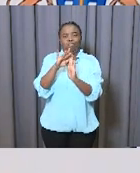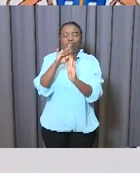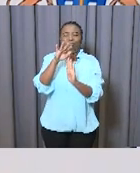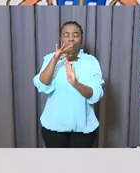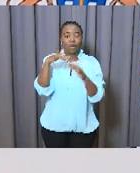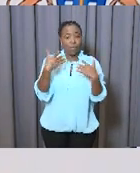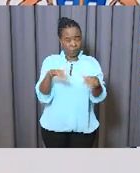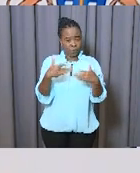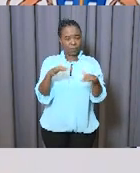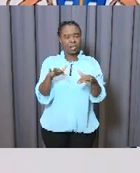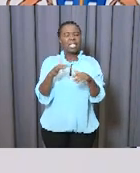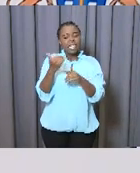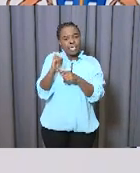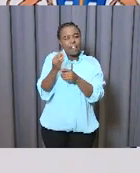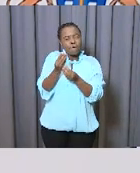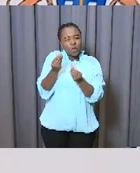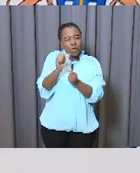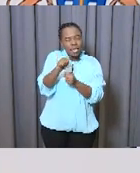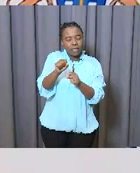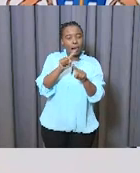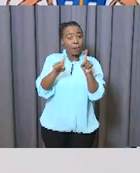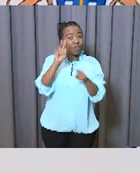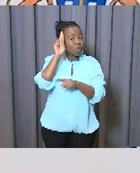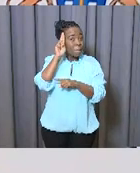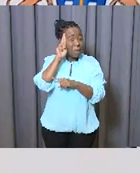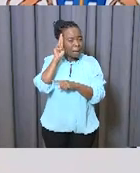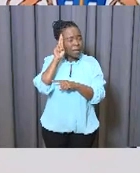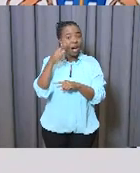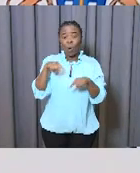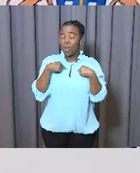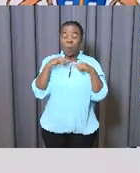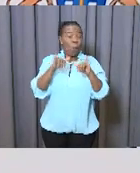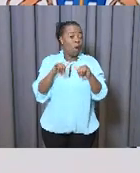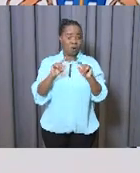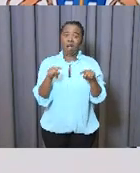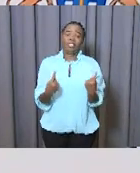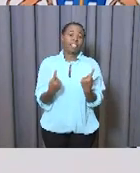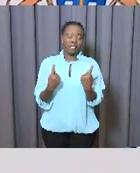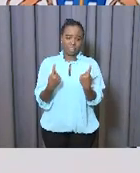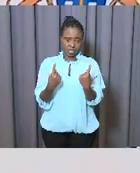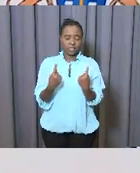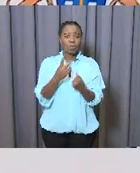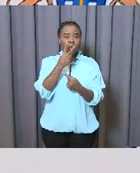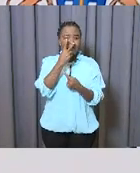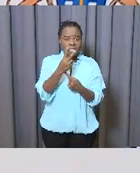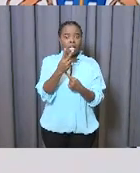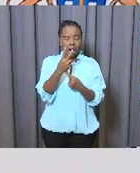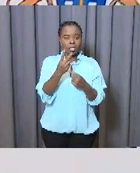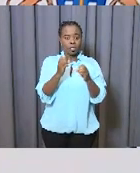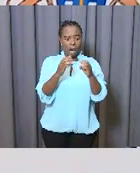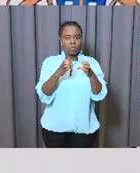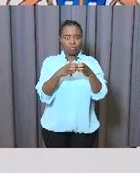be fewer, but remember, for us, we can't wait when we see now there are cases emerging in